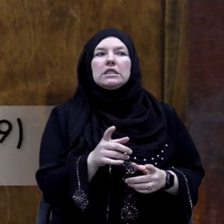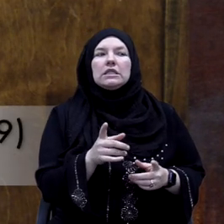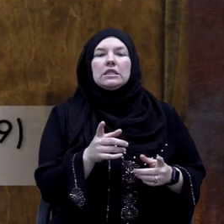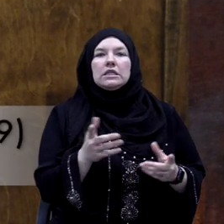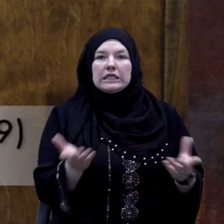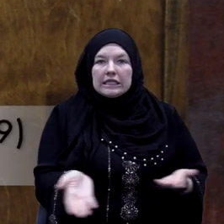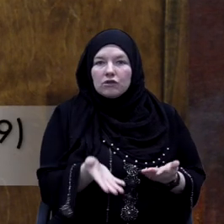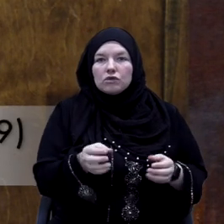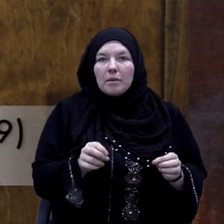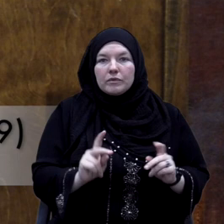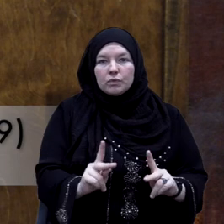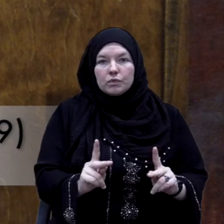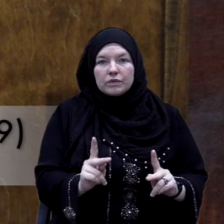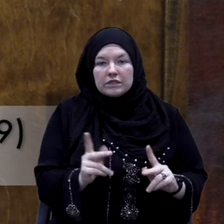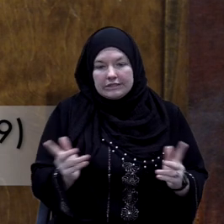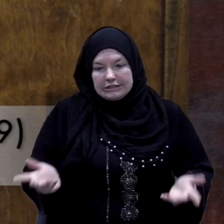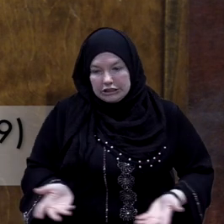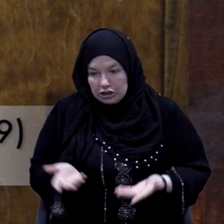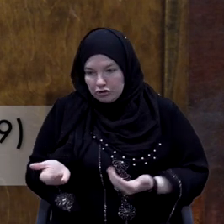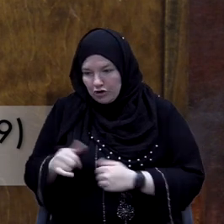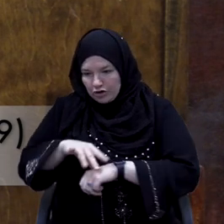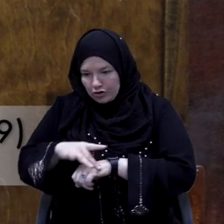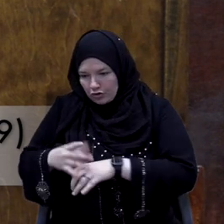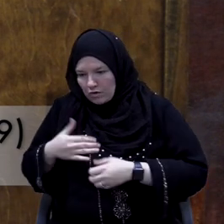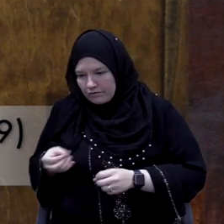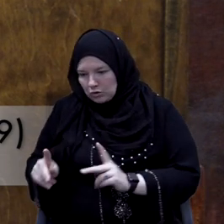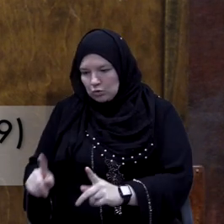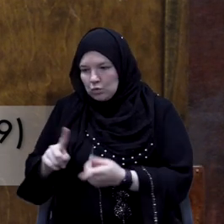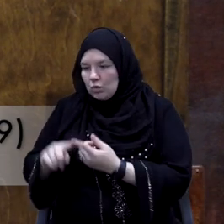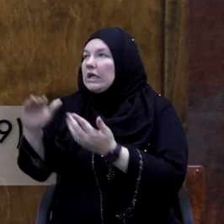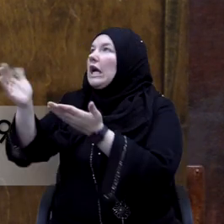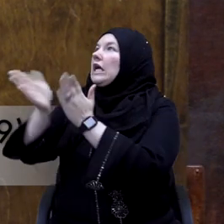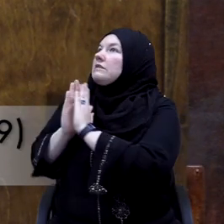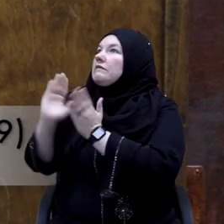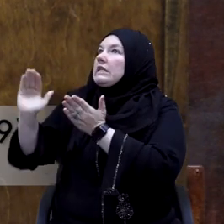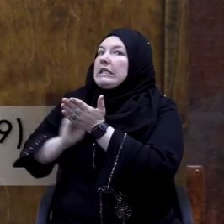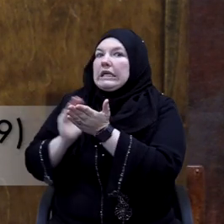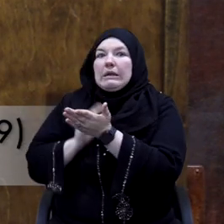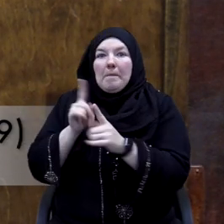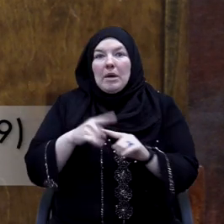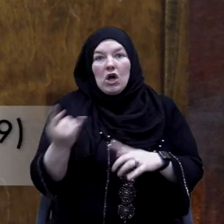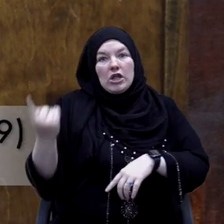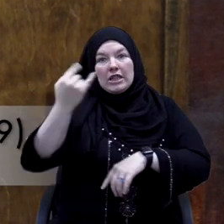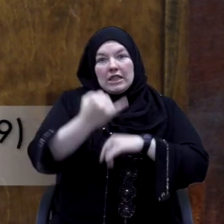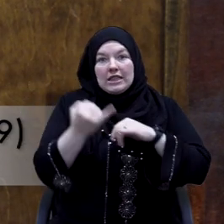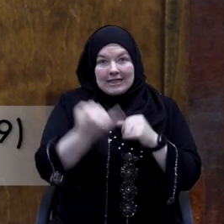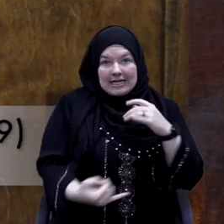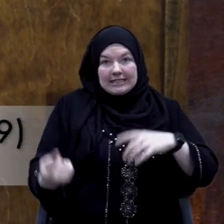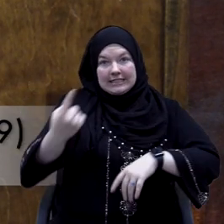Here is a chance. Over there is no chance. So this is what the Quran